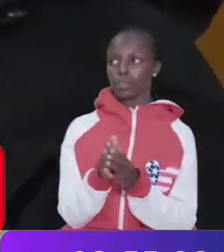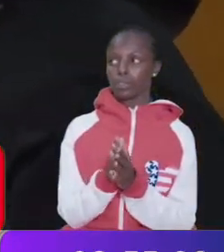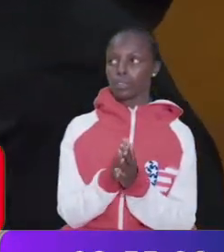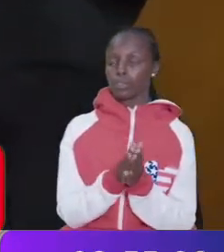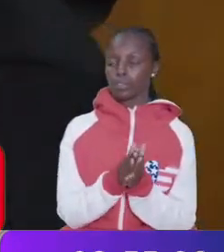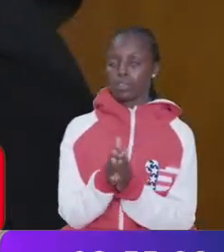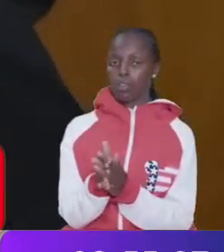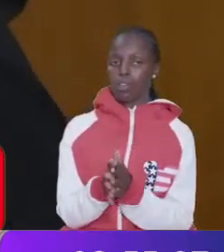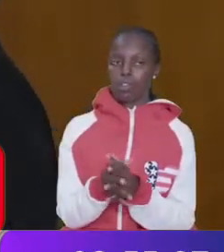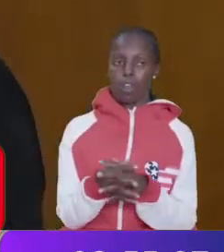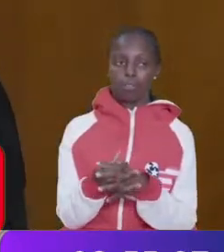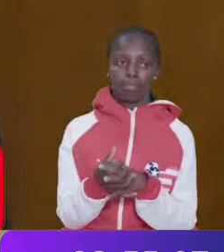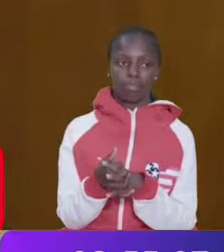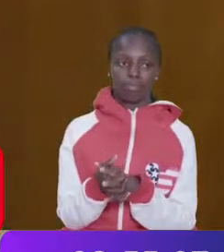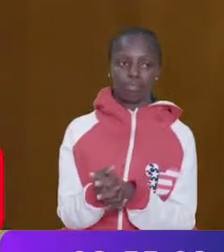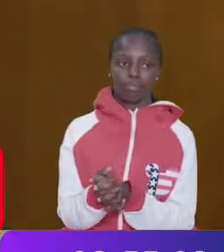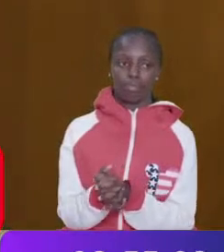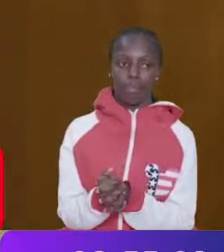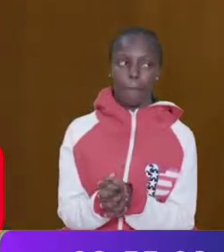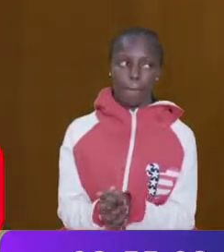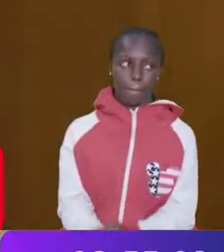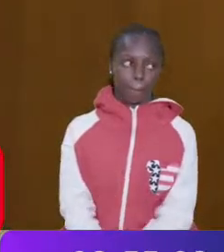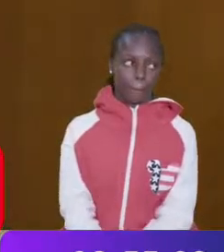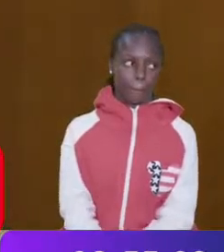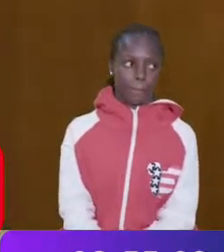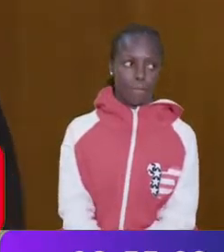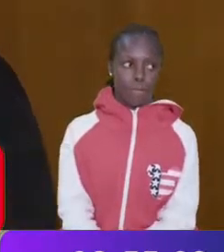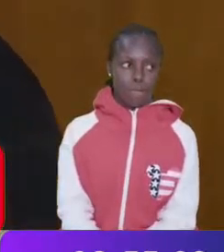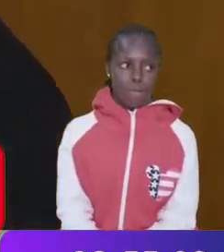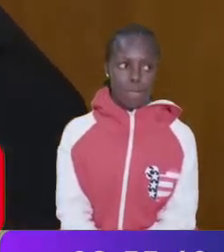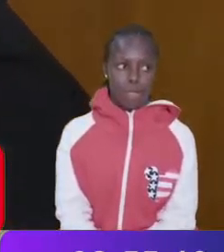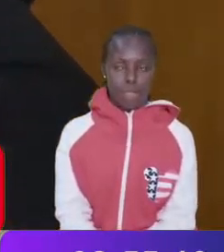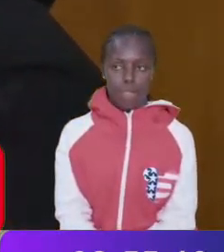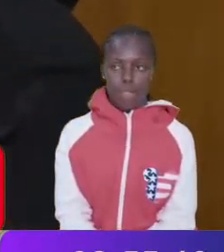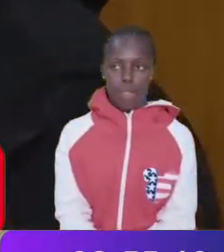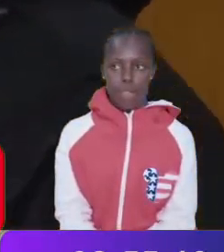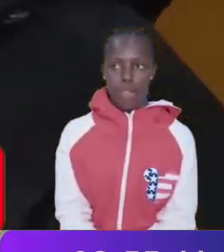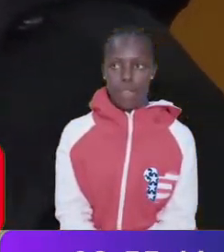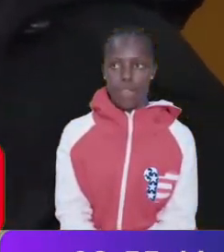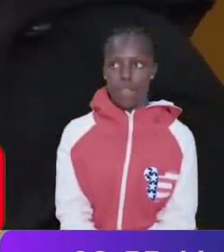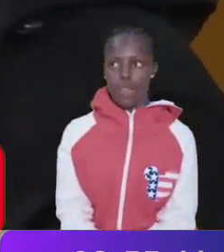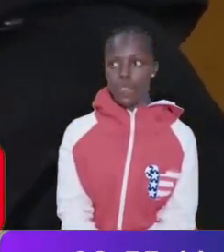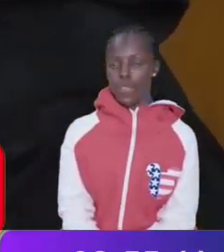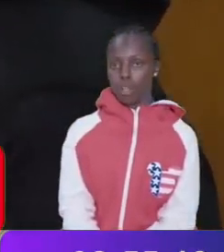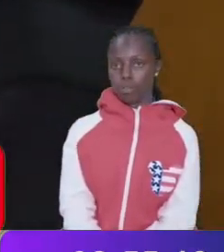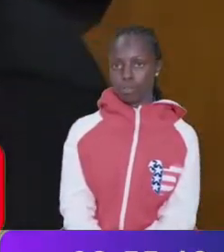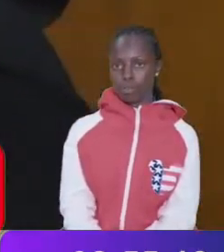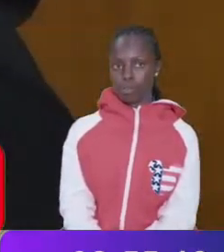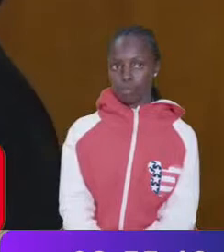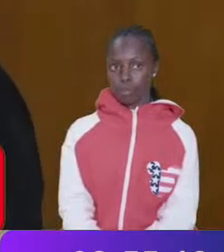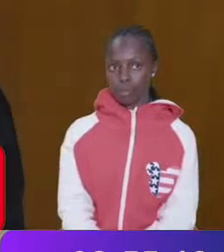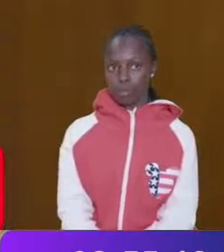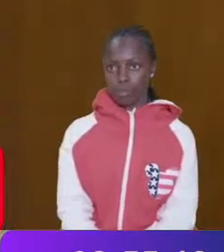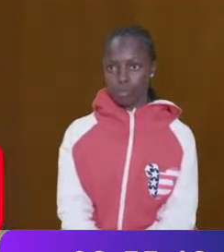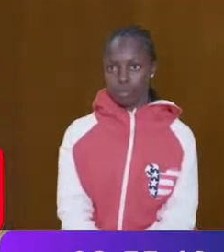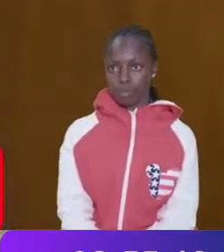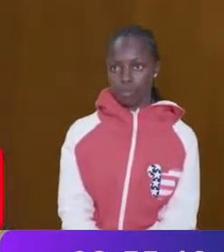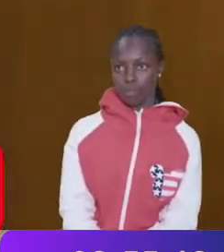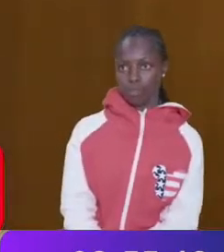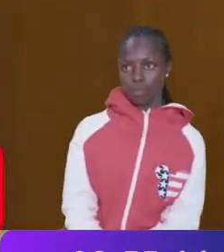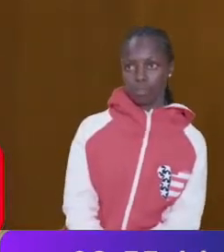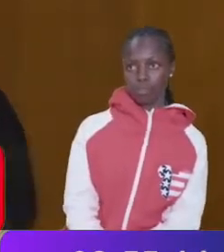Yes, great is your faithfulness. You've been faithful from ages to ages. You've been kind to us. You've shown us your